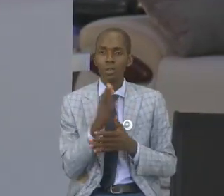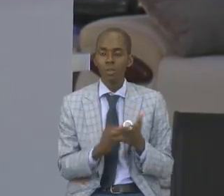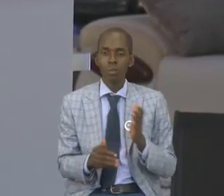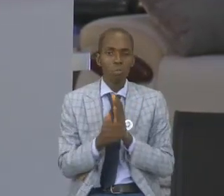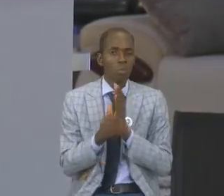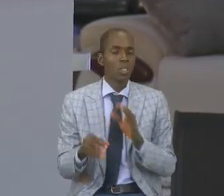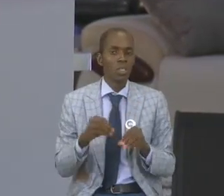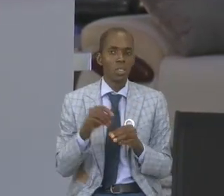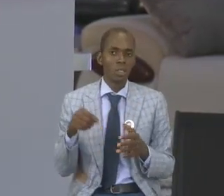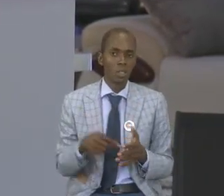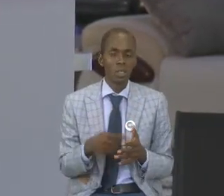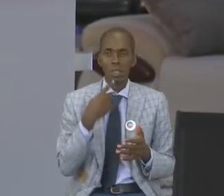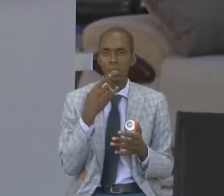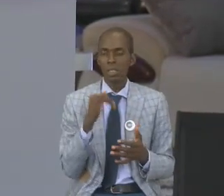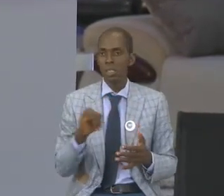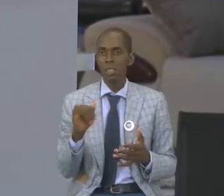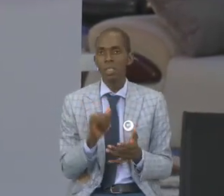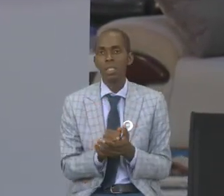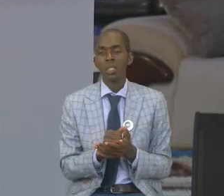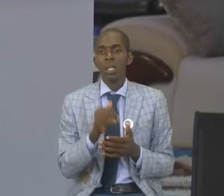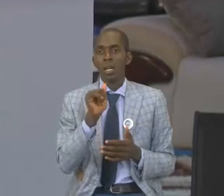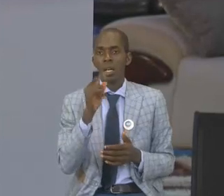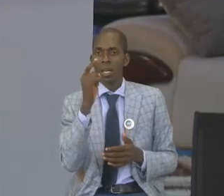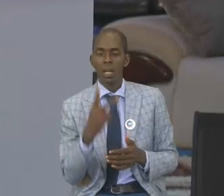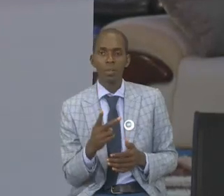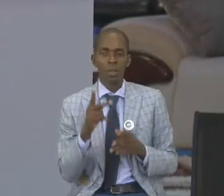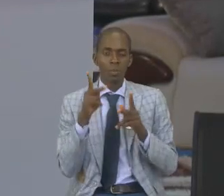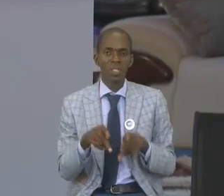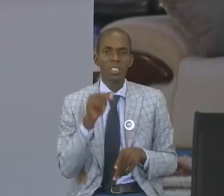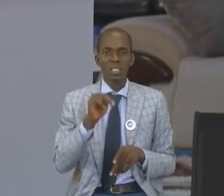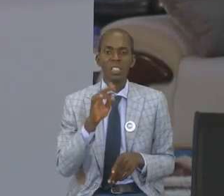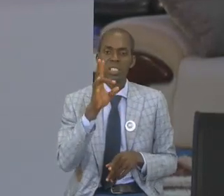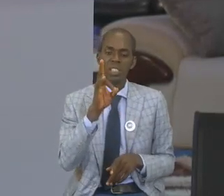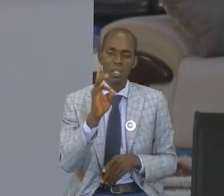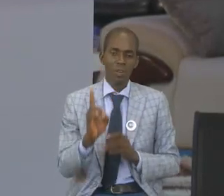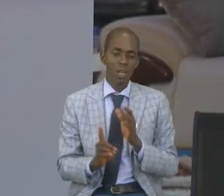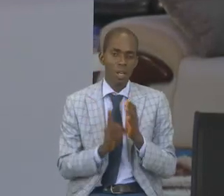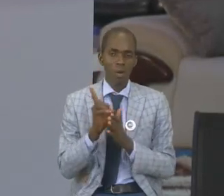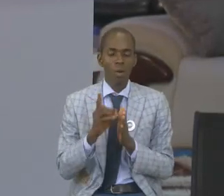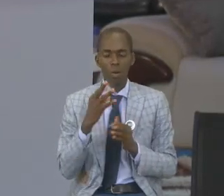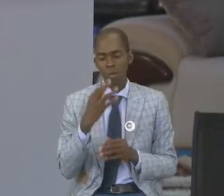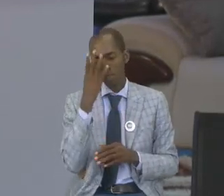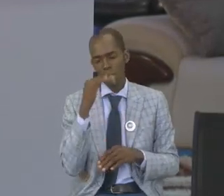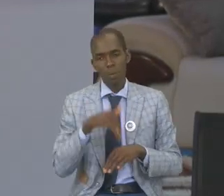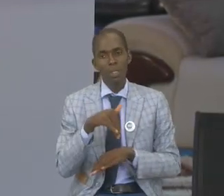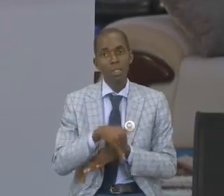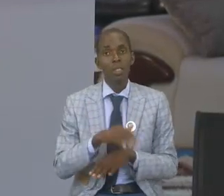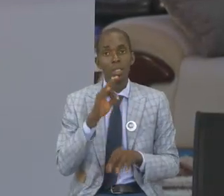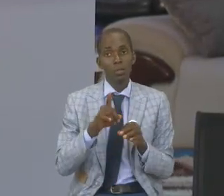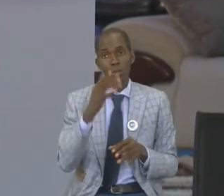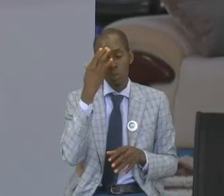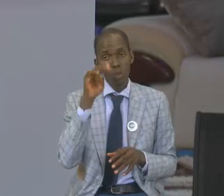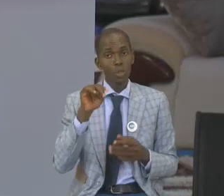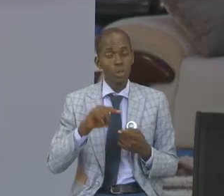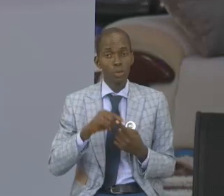the average person needs about 7 hours of rest at night. If you know you are going to wake up